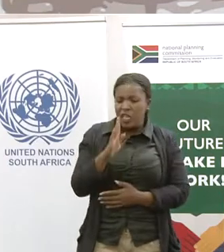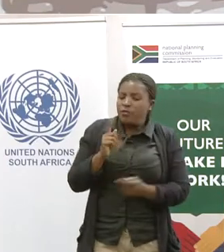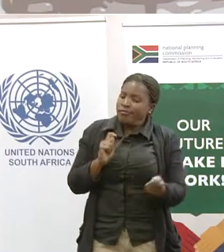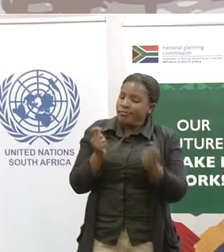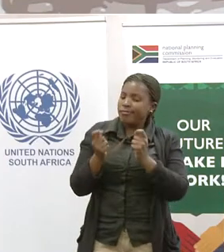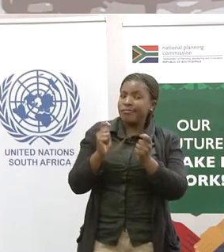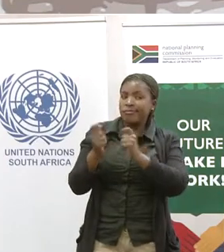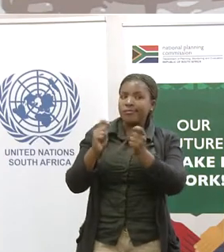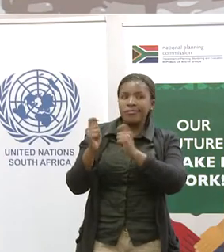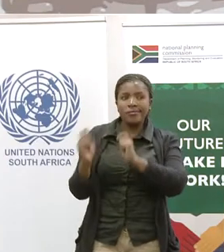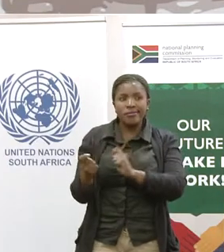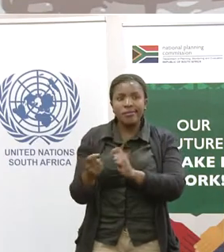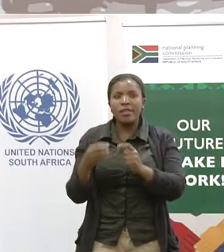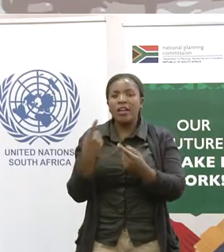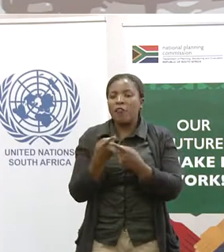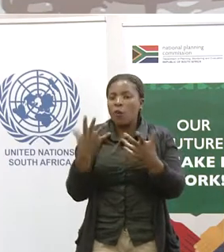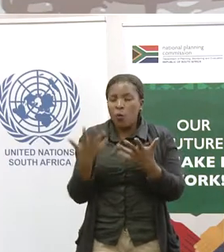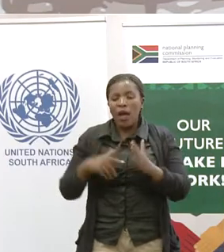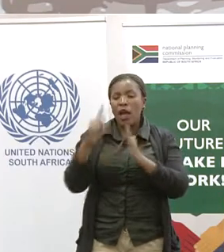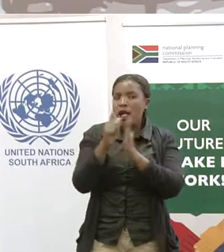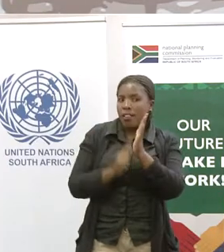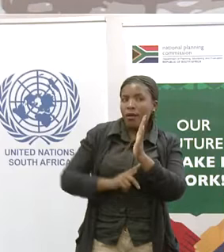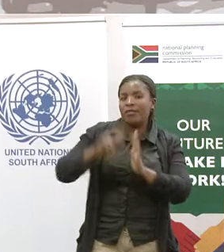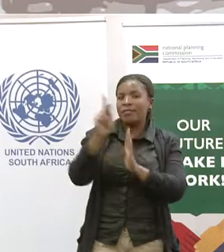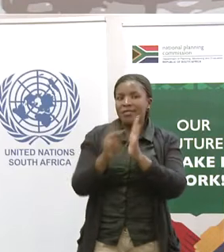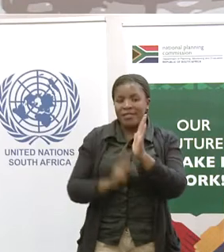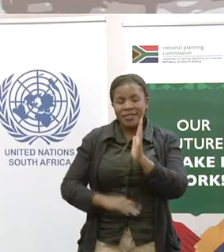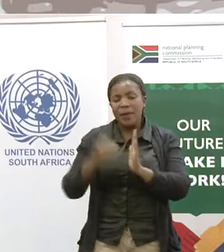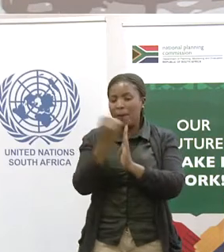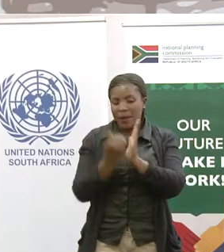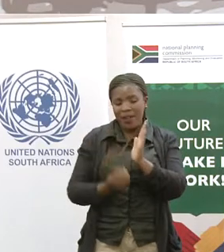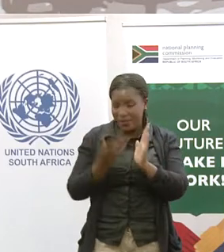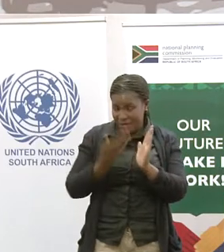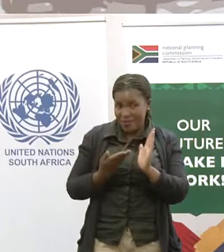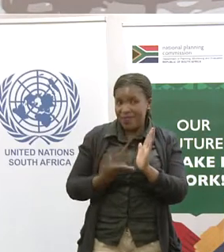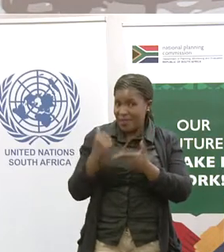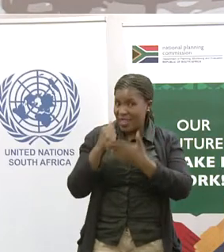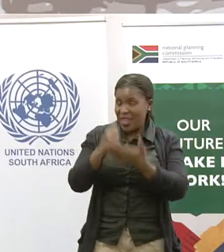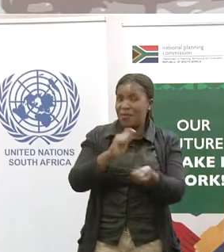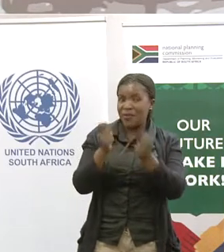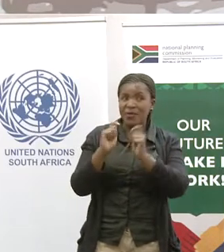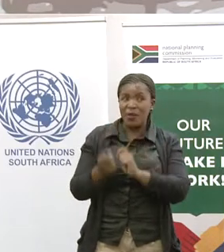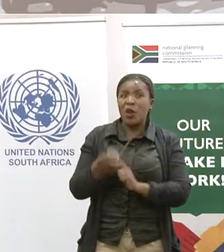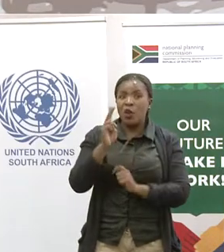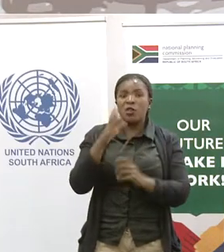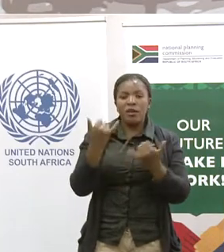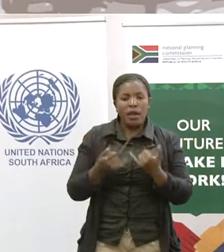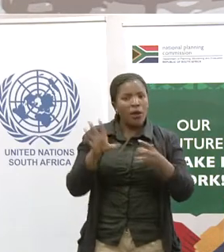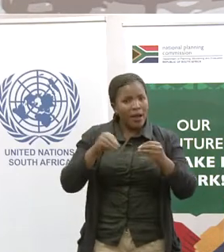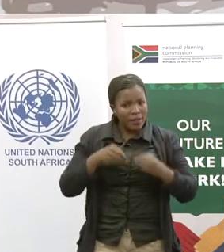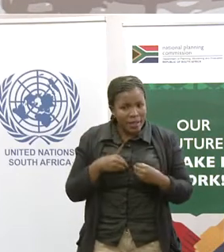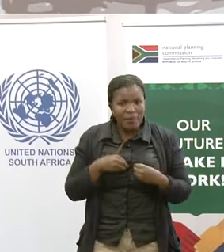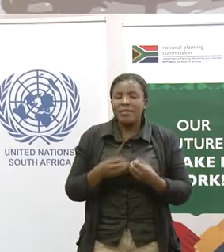changing, thanks to your laws, thanks to your policies, and your programs. And there is increasing acceptance and